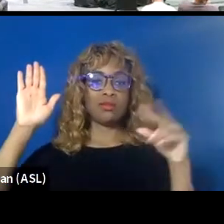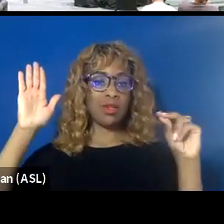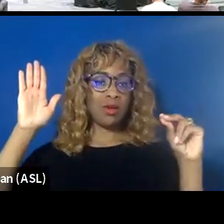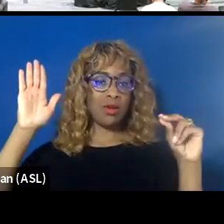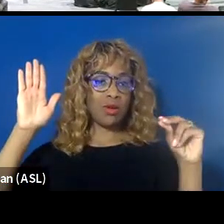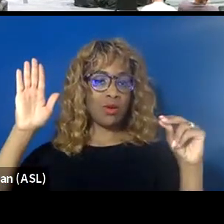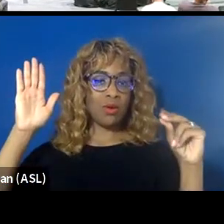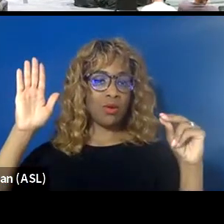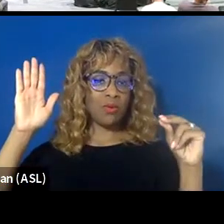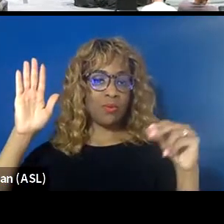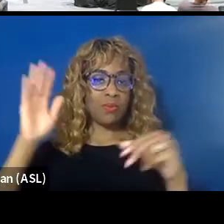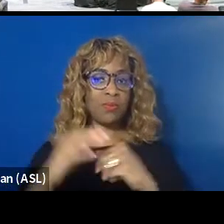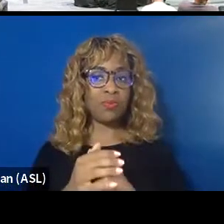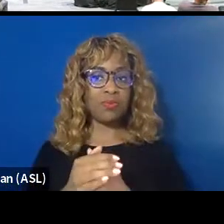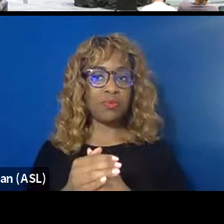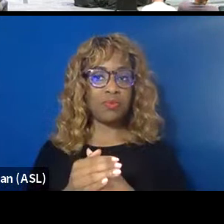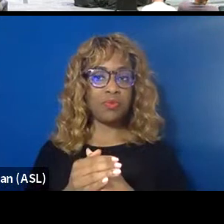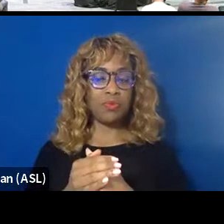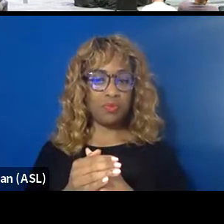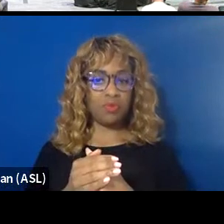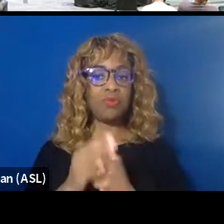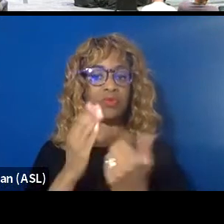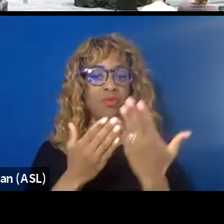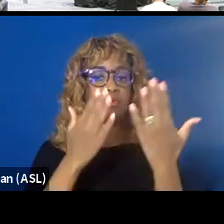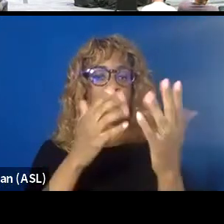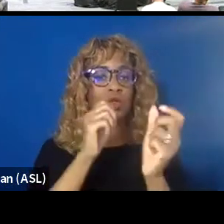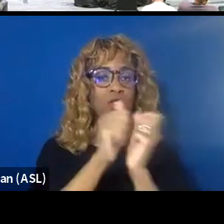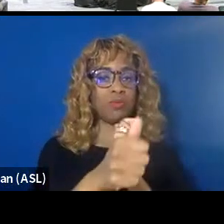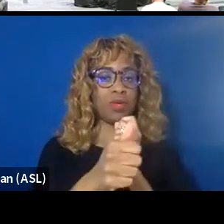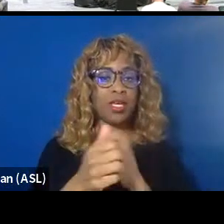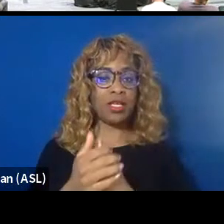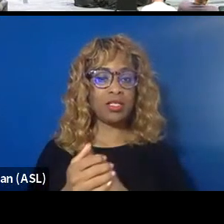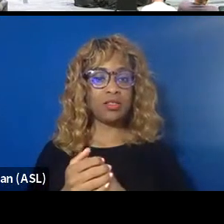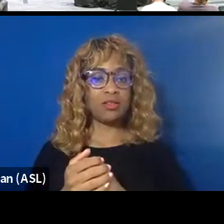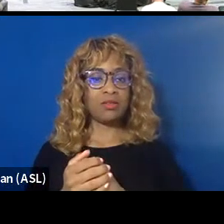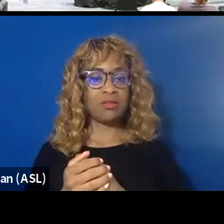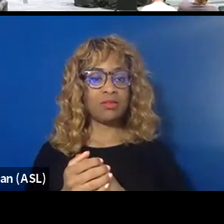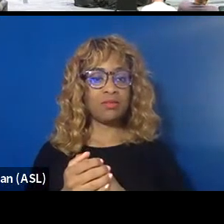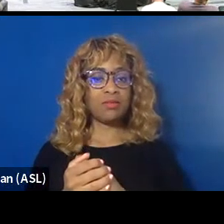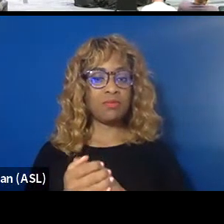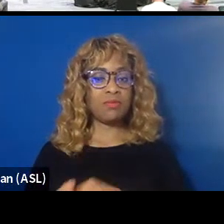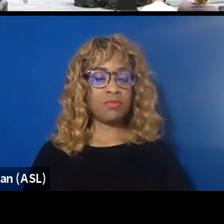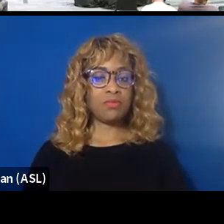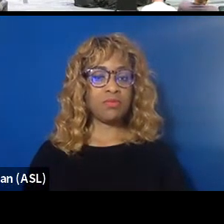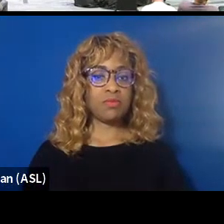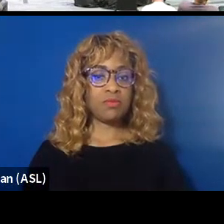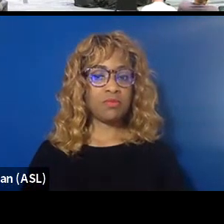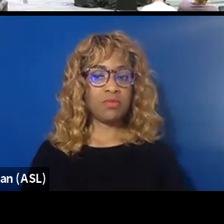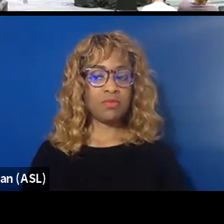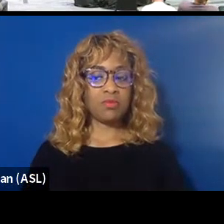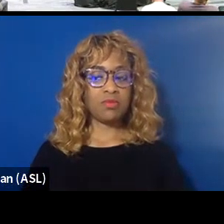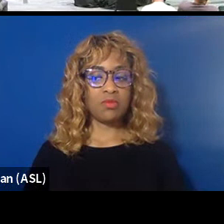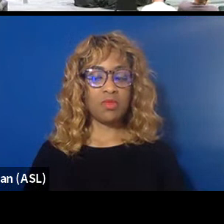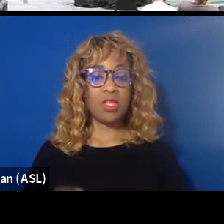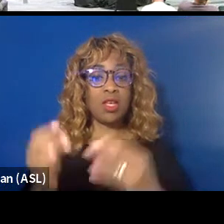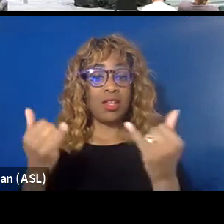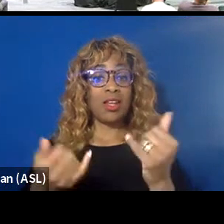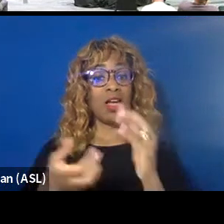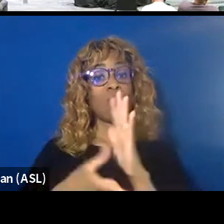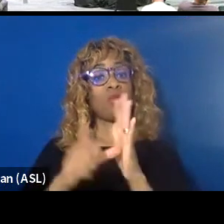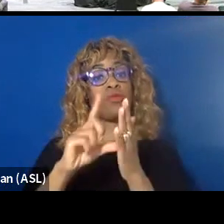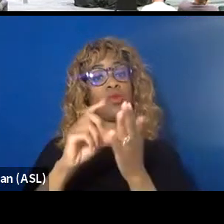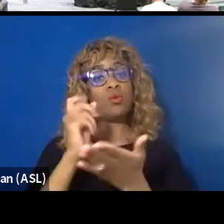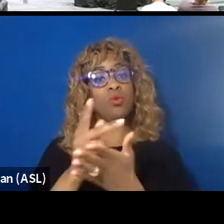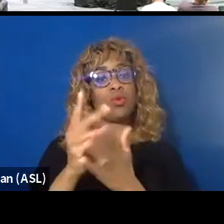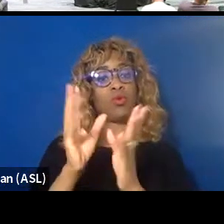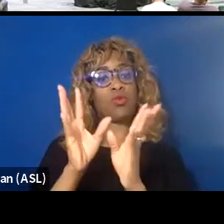nay. The ayes prevail. The motion is adopted. We'll now review and approve the meeting